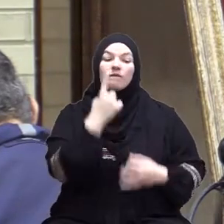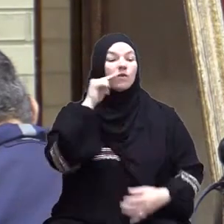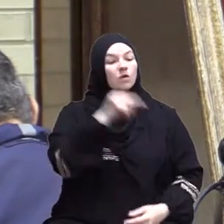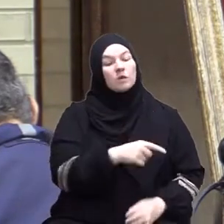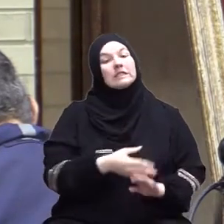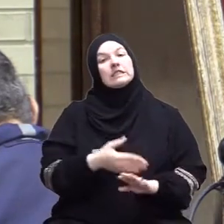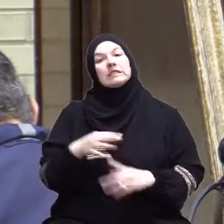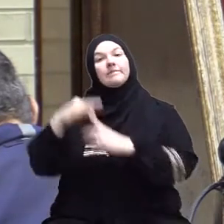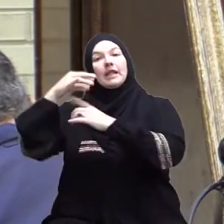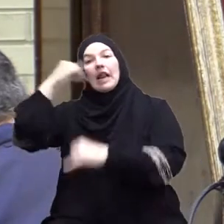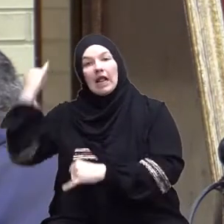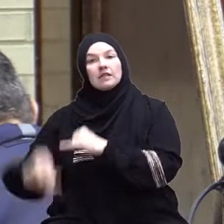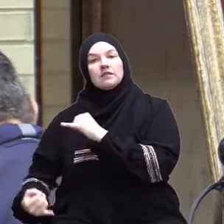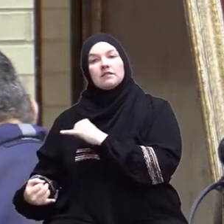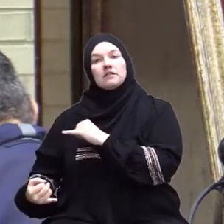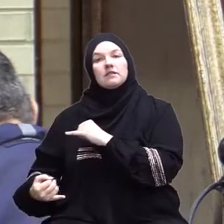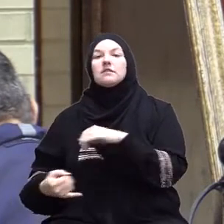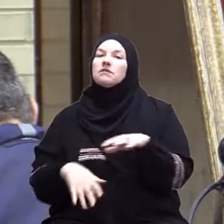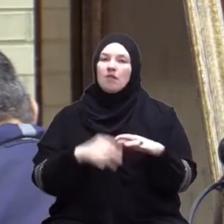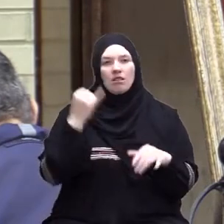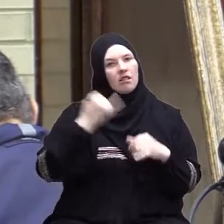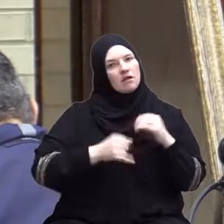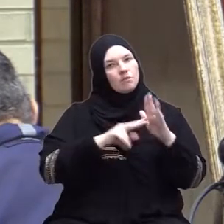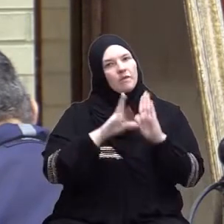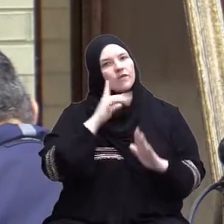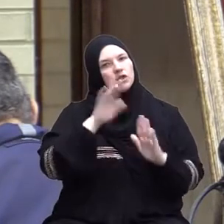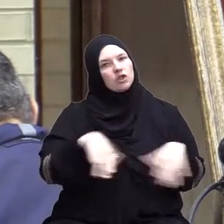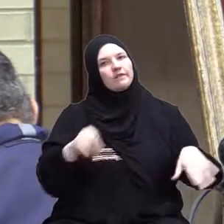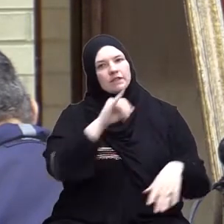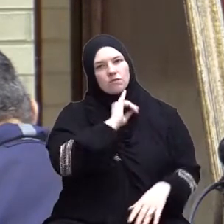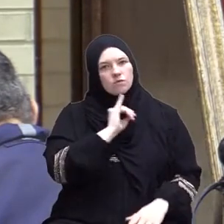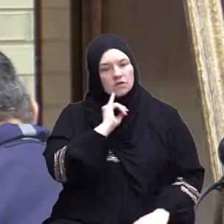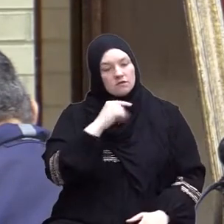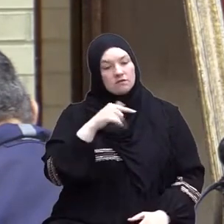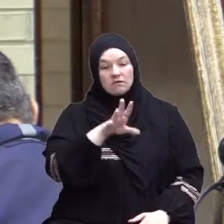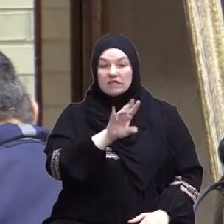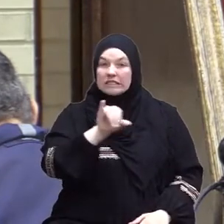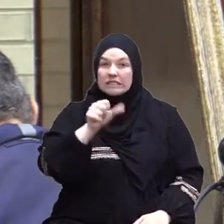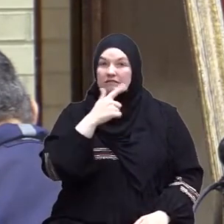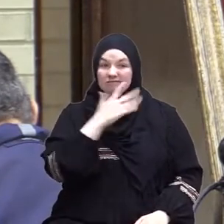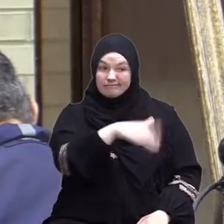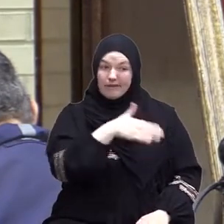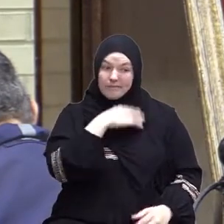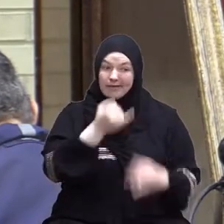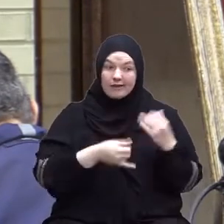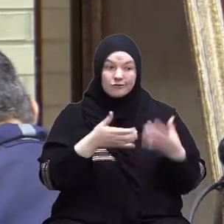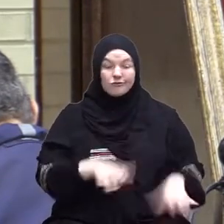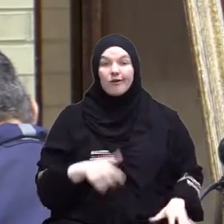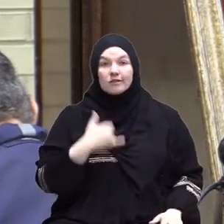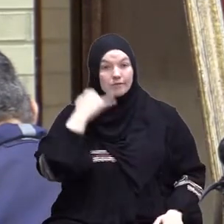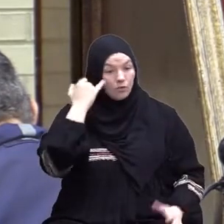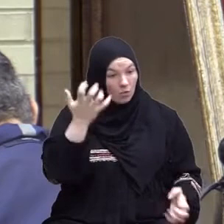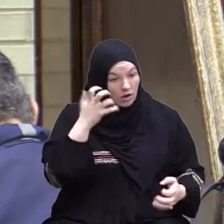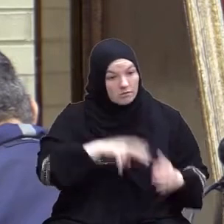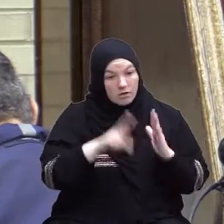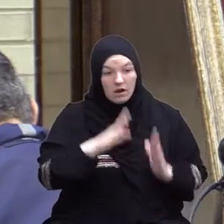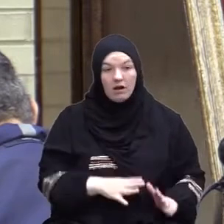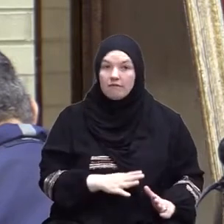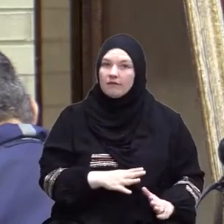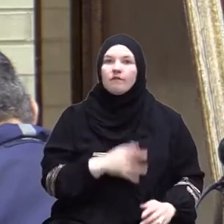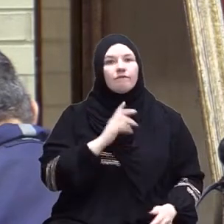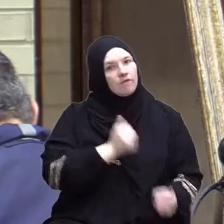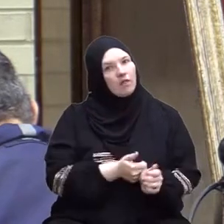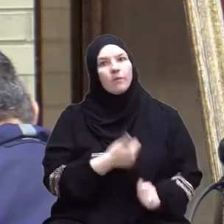last. But he is the last in the children of Israel. So he told them, I'm your last chance. If you want a prophet, stick it with